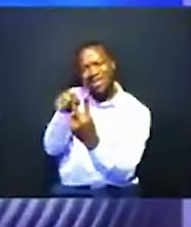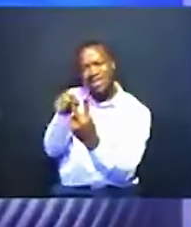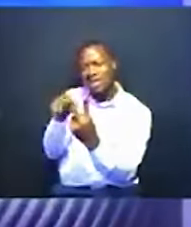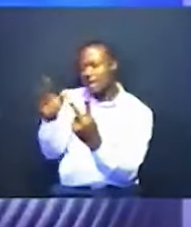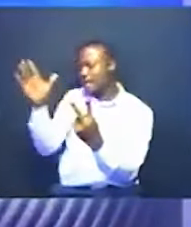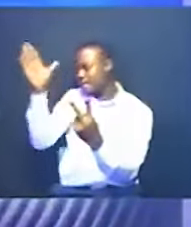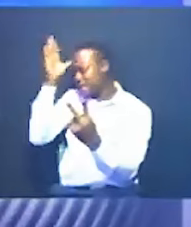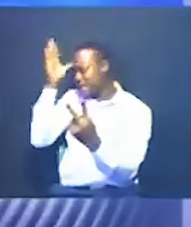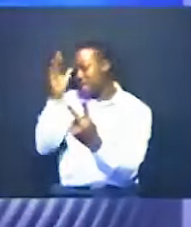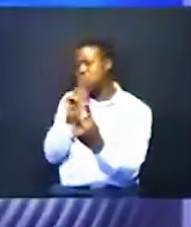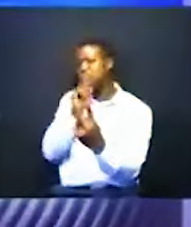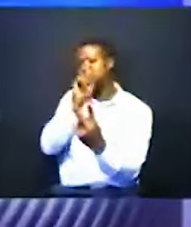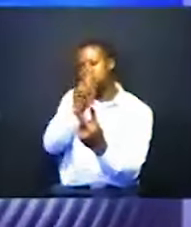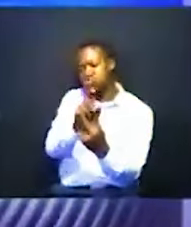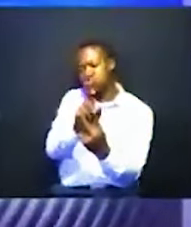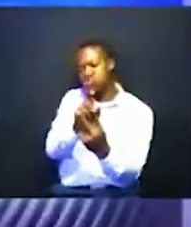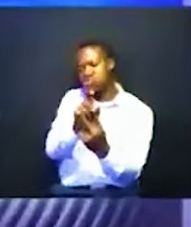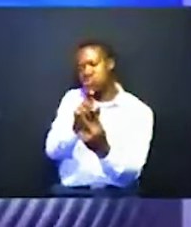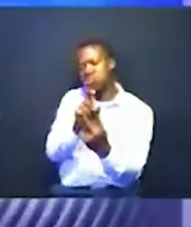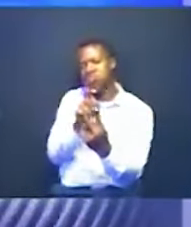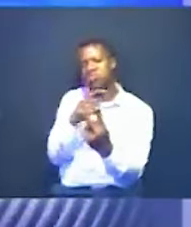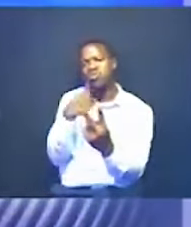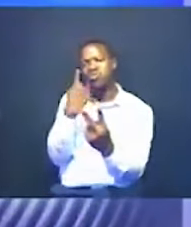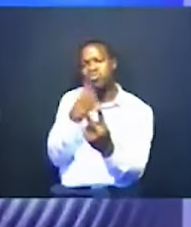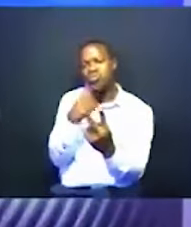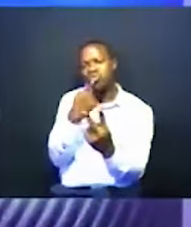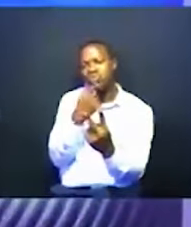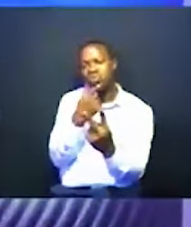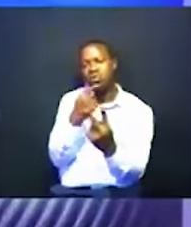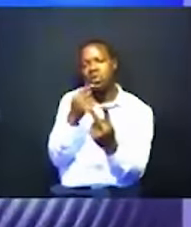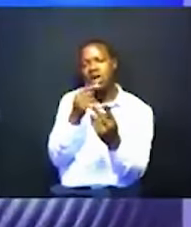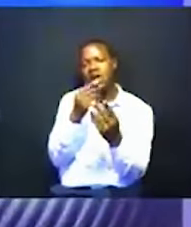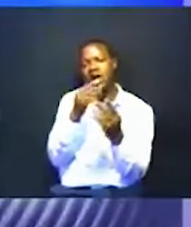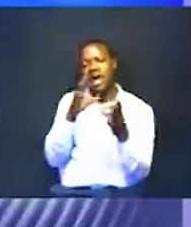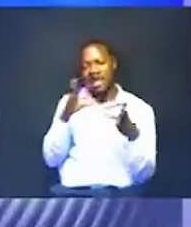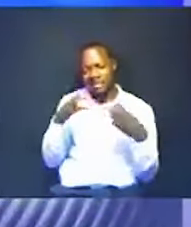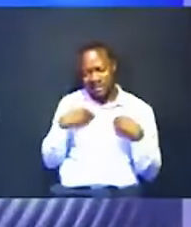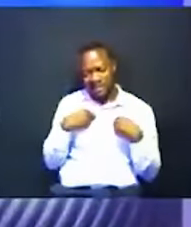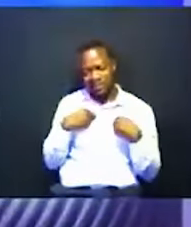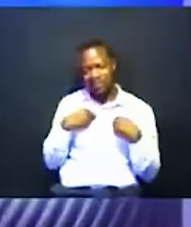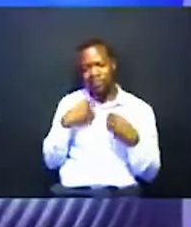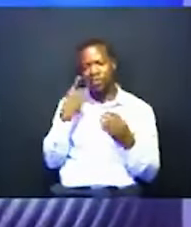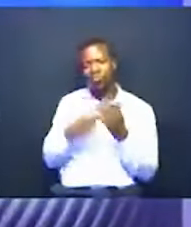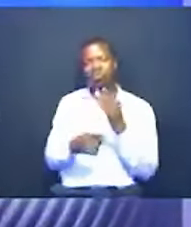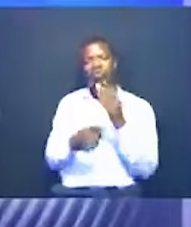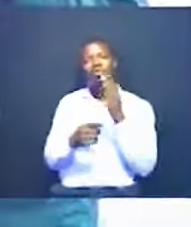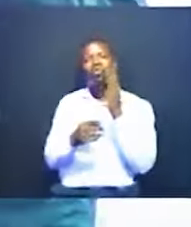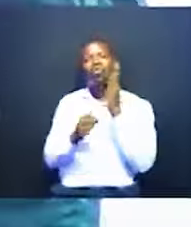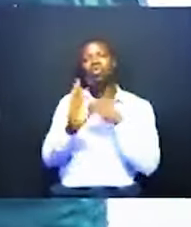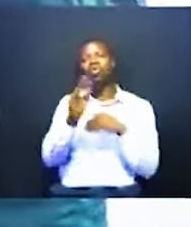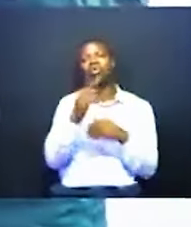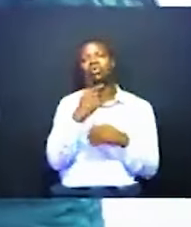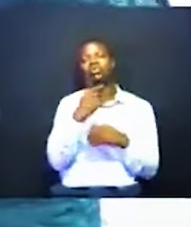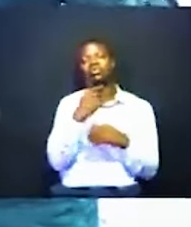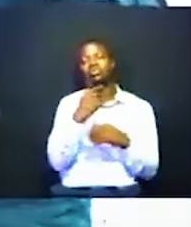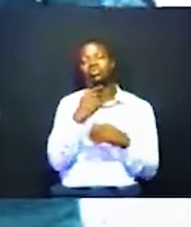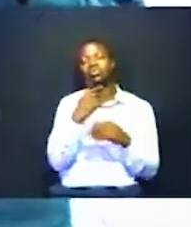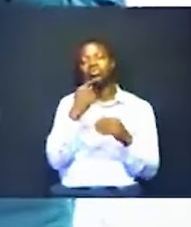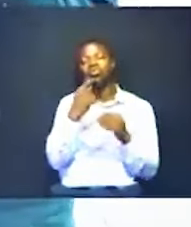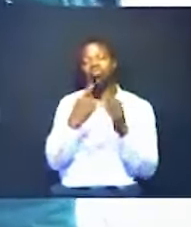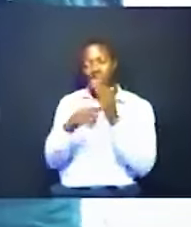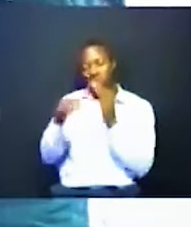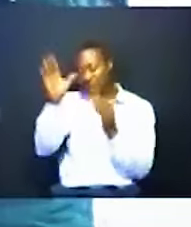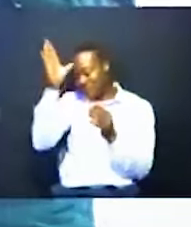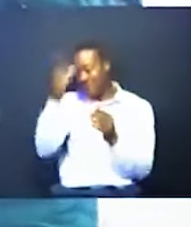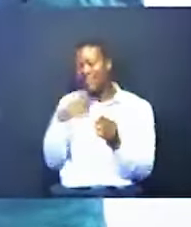bidding? And then they all said, the first. Na Yesu di asembi sayi tu ho wo mu hwan eno ye de na jano epe ana